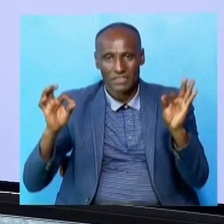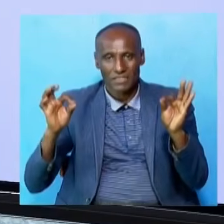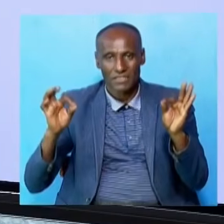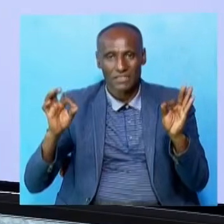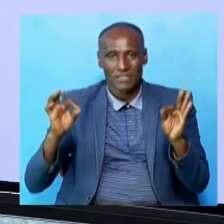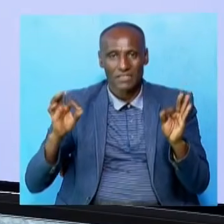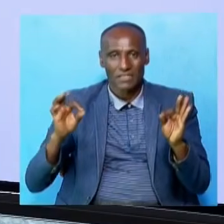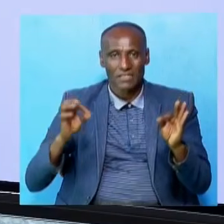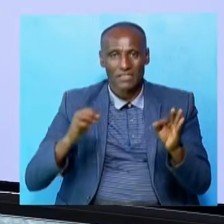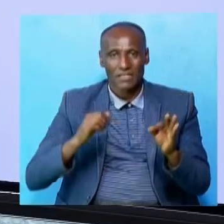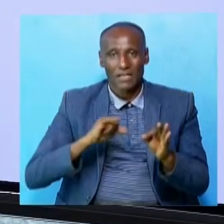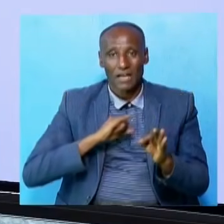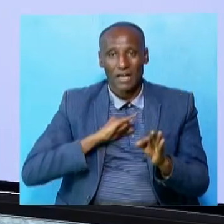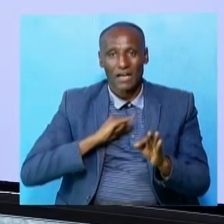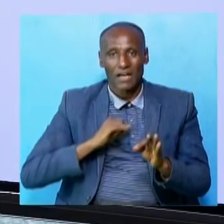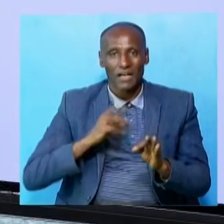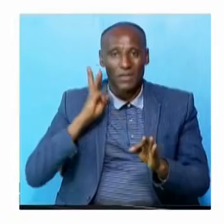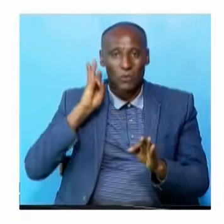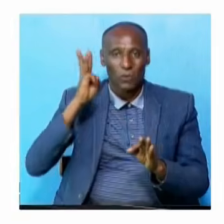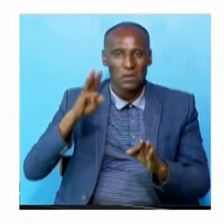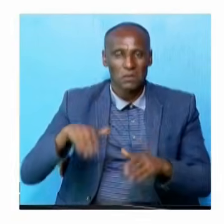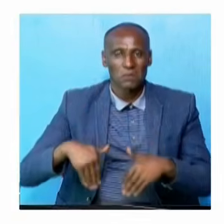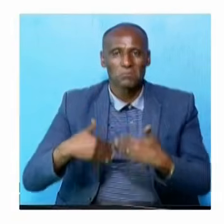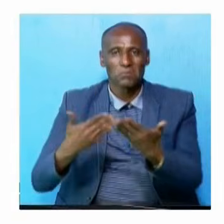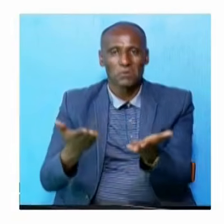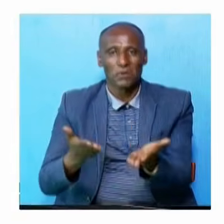some examples.